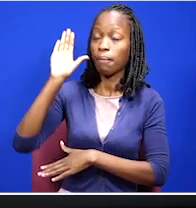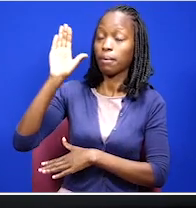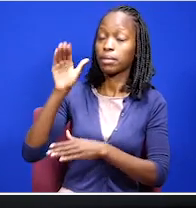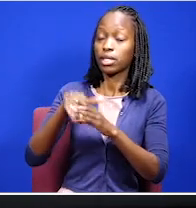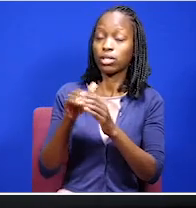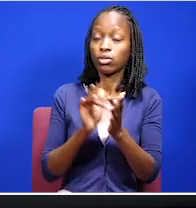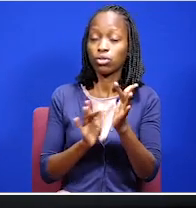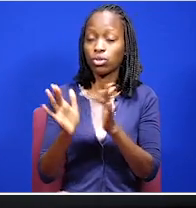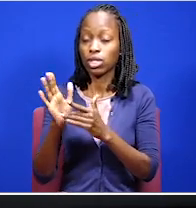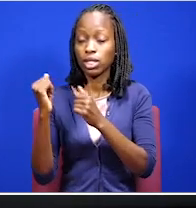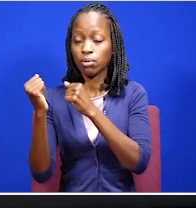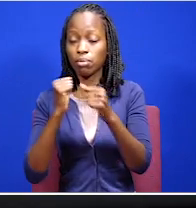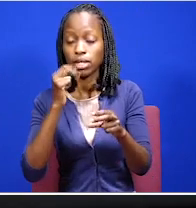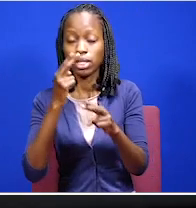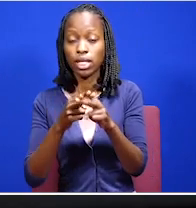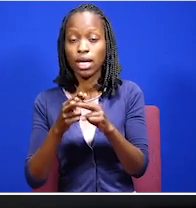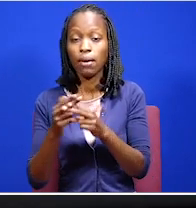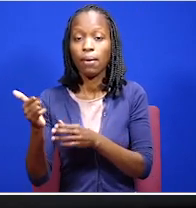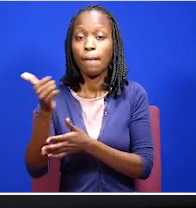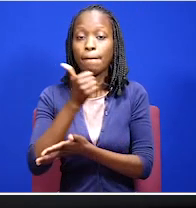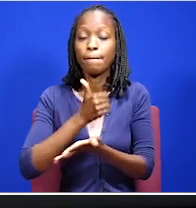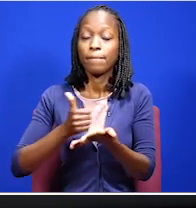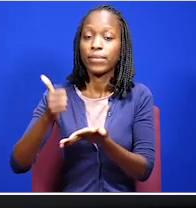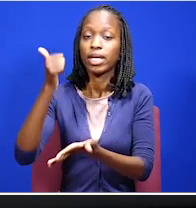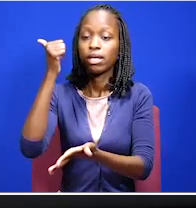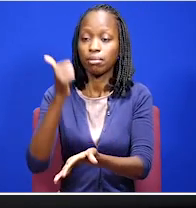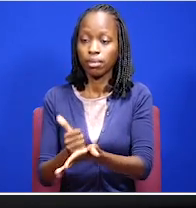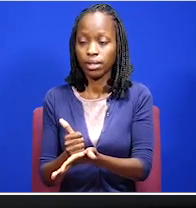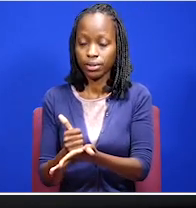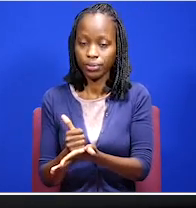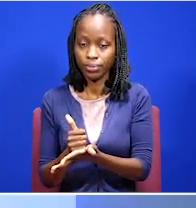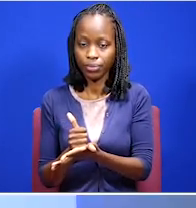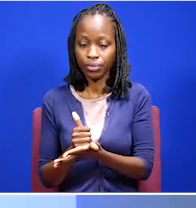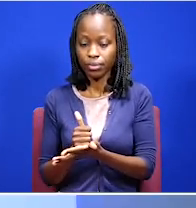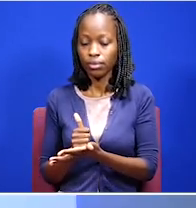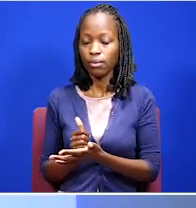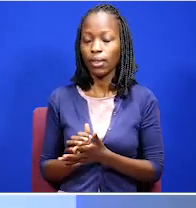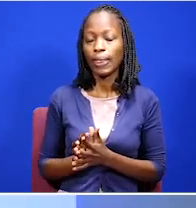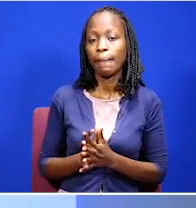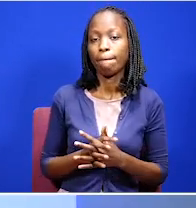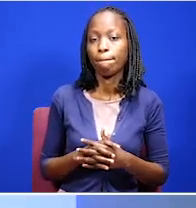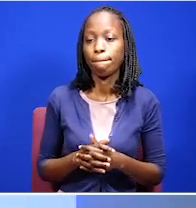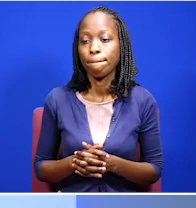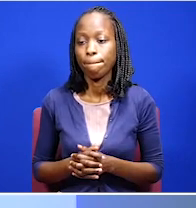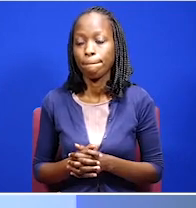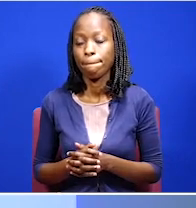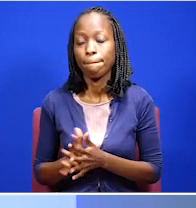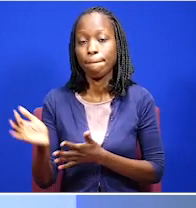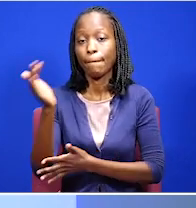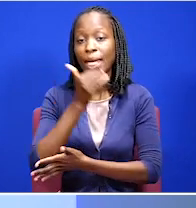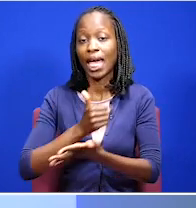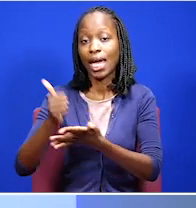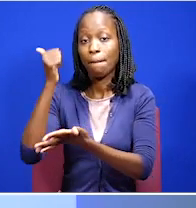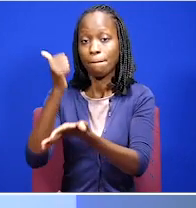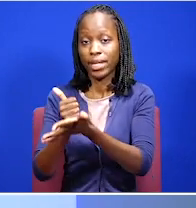I've asked in Jesus' mighty name. And we open our eyes one more time and say a big amen. Say